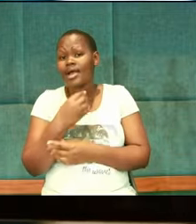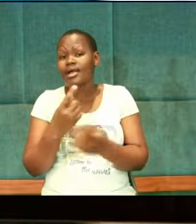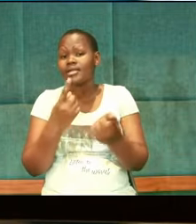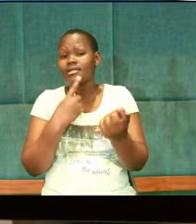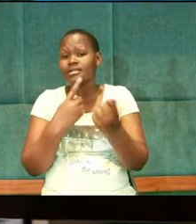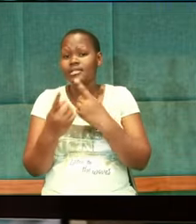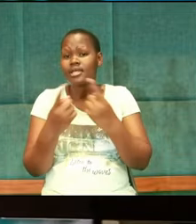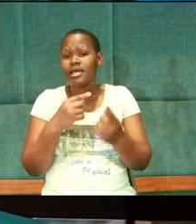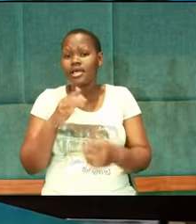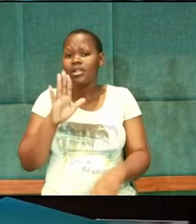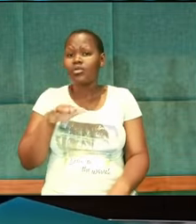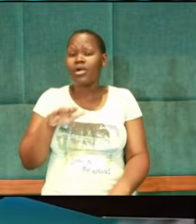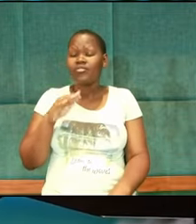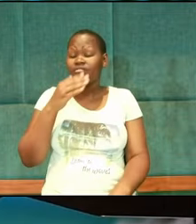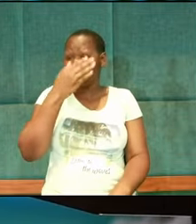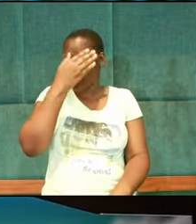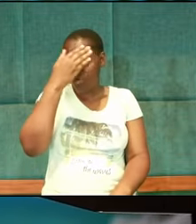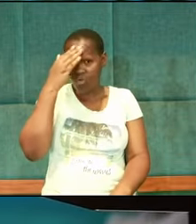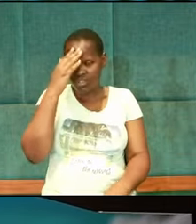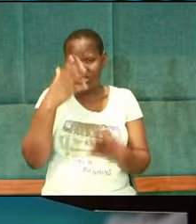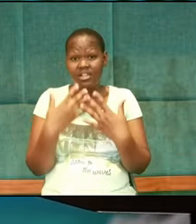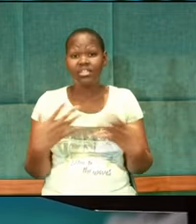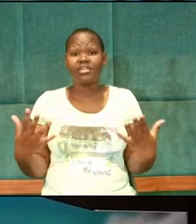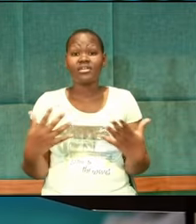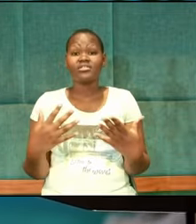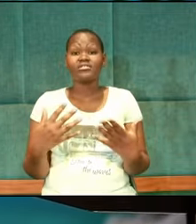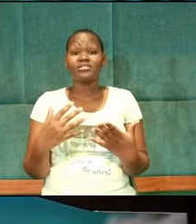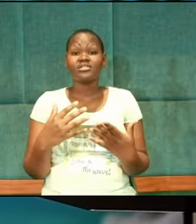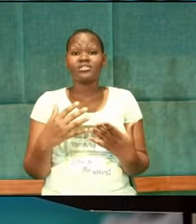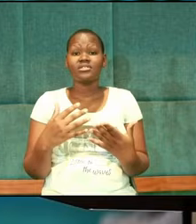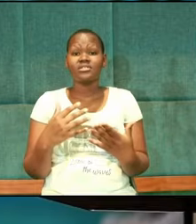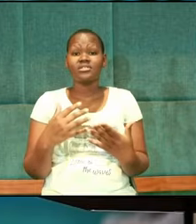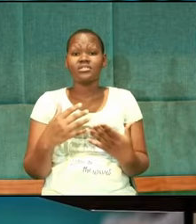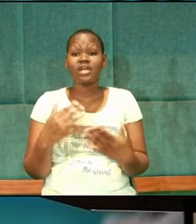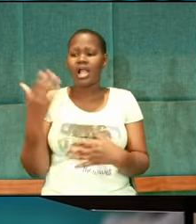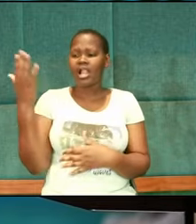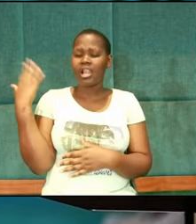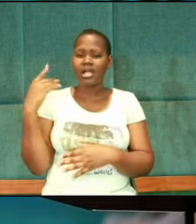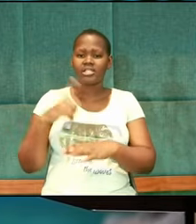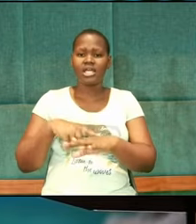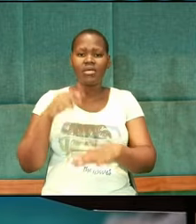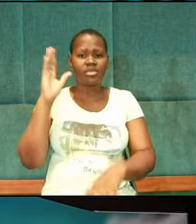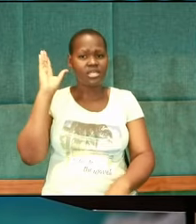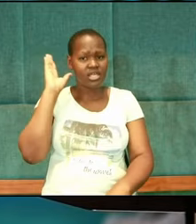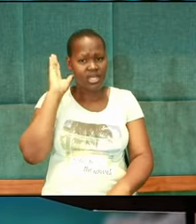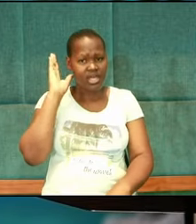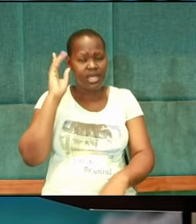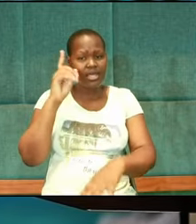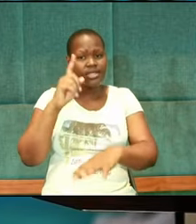things you have forgotten to tell her. The last time she heard them was when you were dating her.